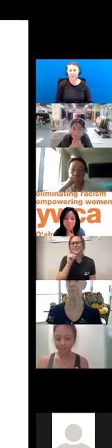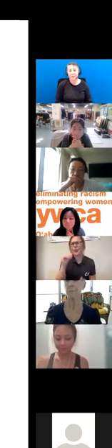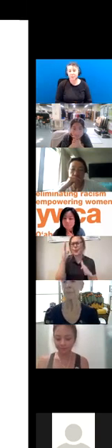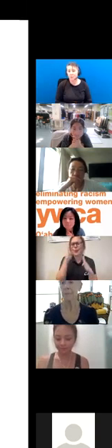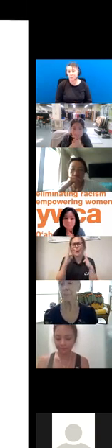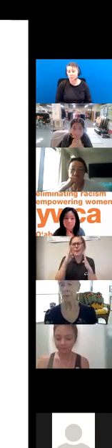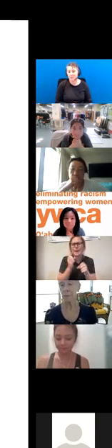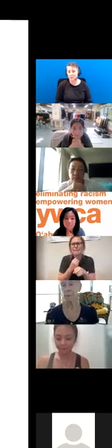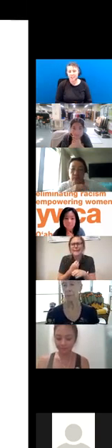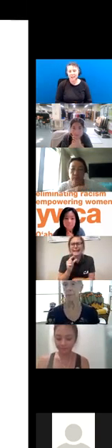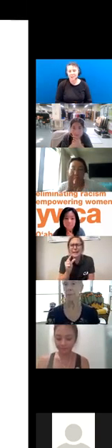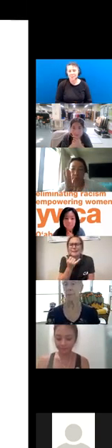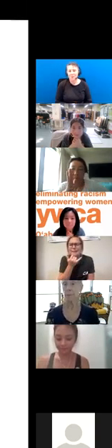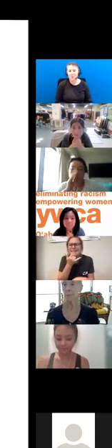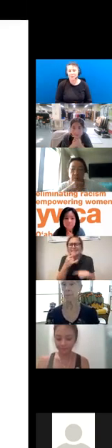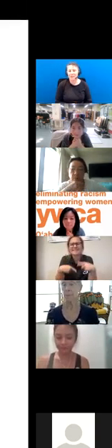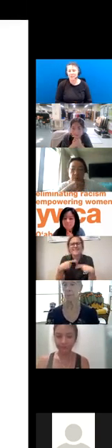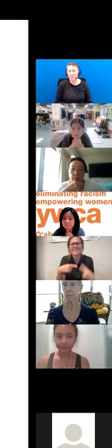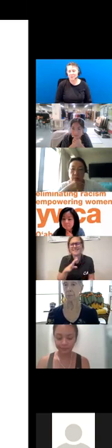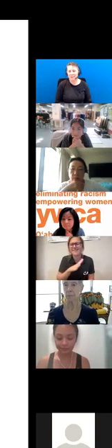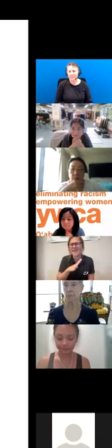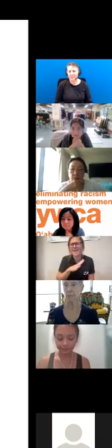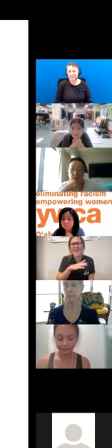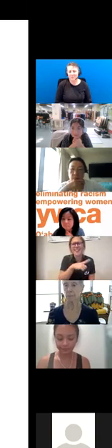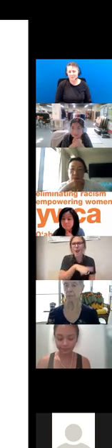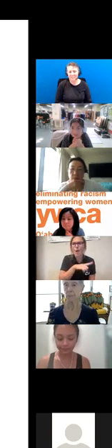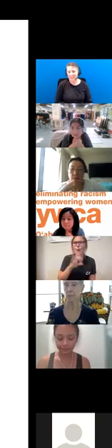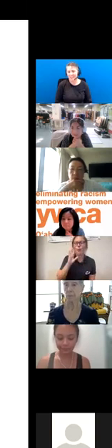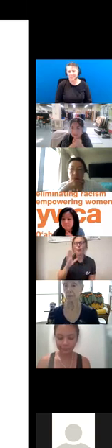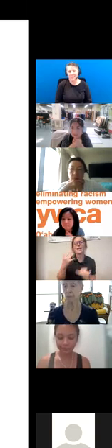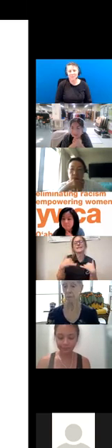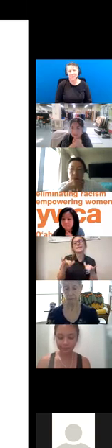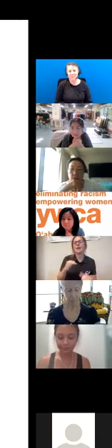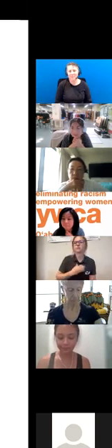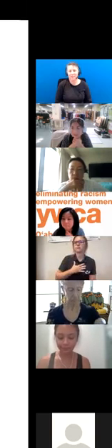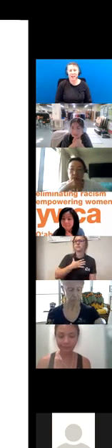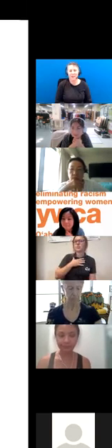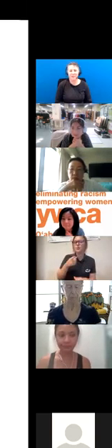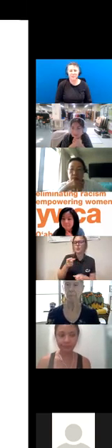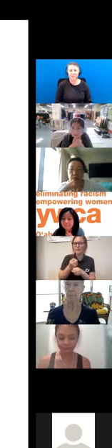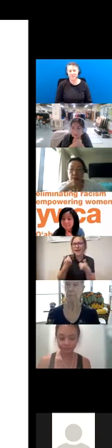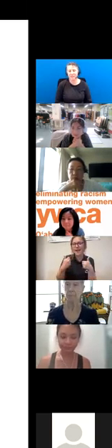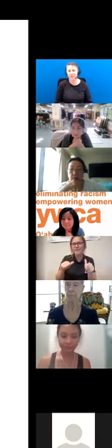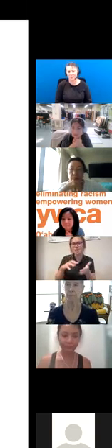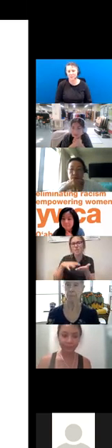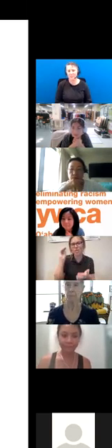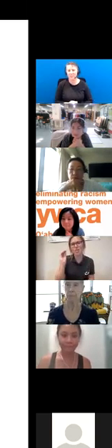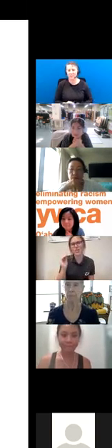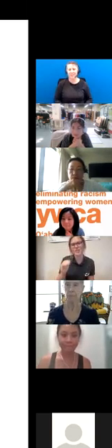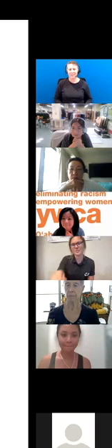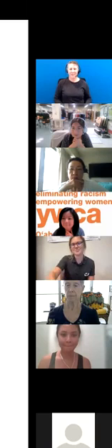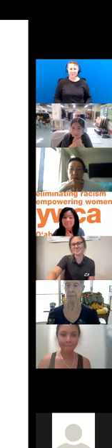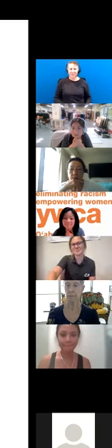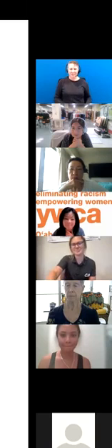person if you feel comfortable. Don't worry about making little mistakes. They would just be happy that you've given the effort.